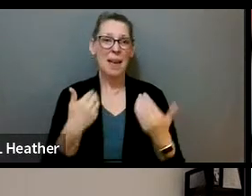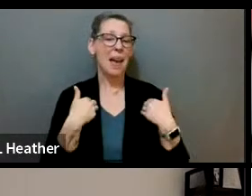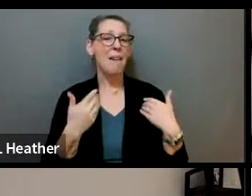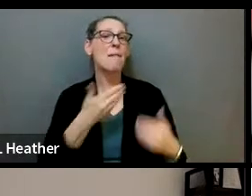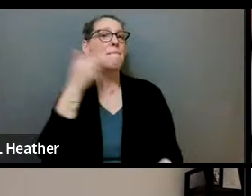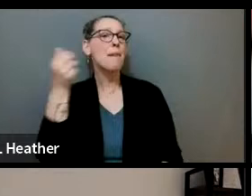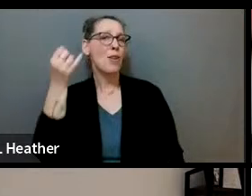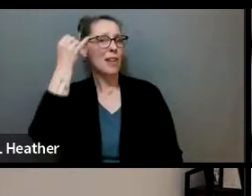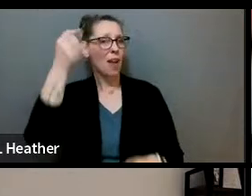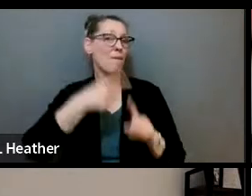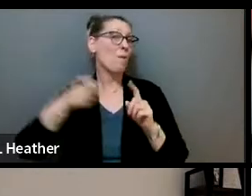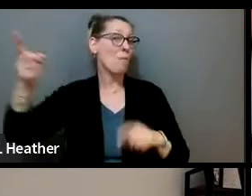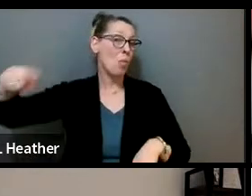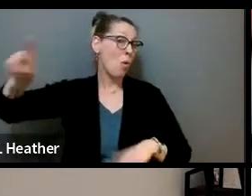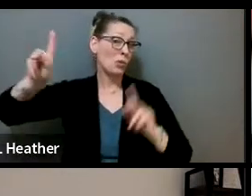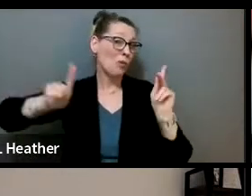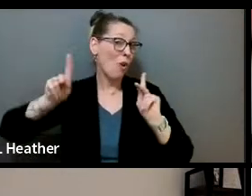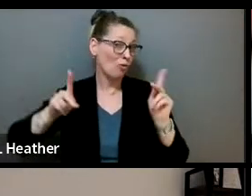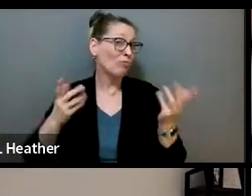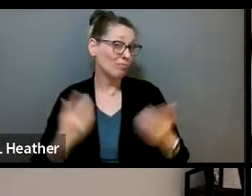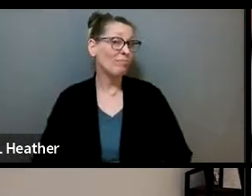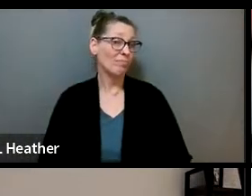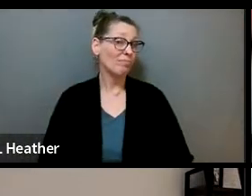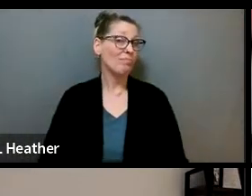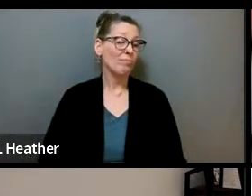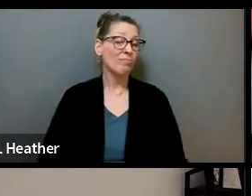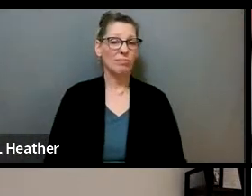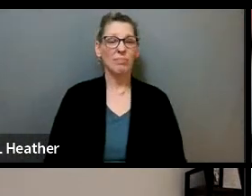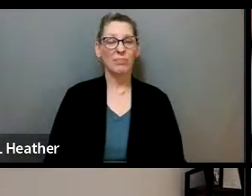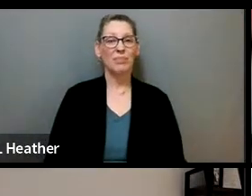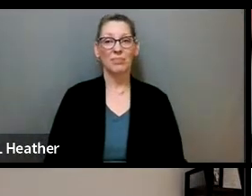from those folks. So.